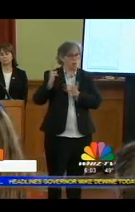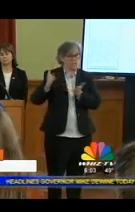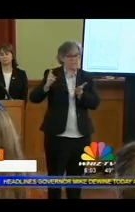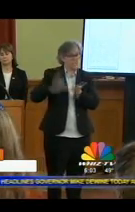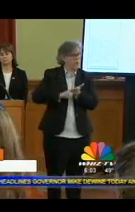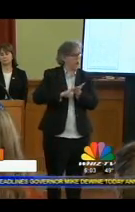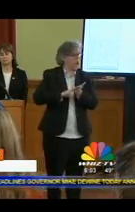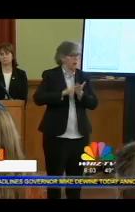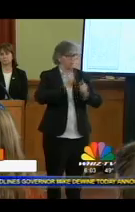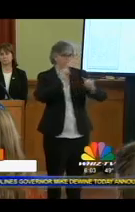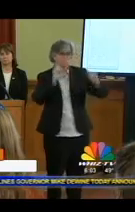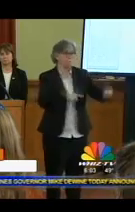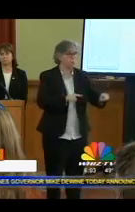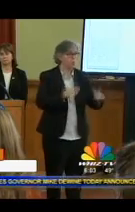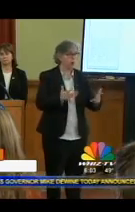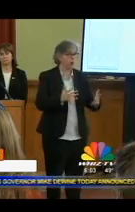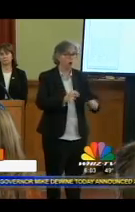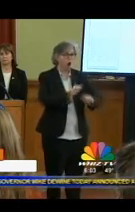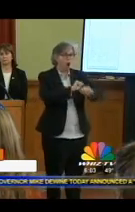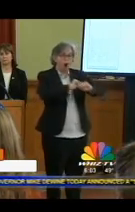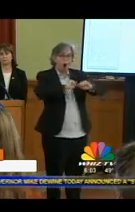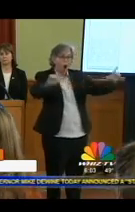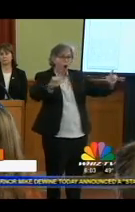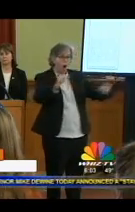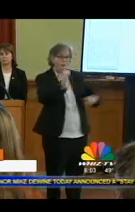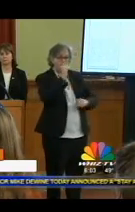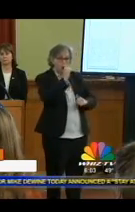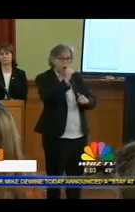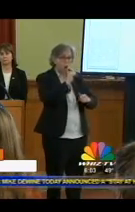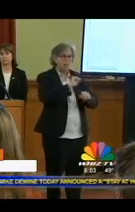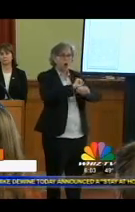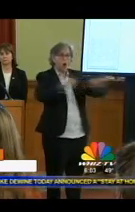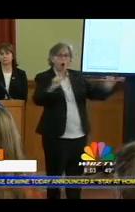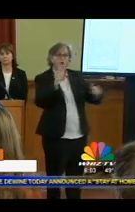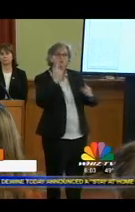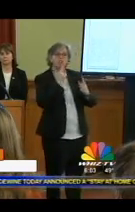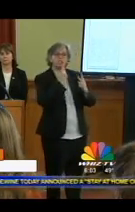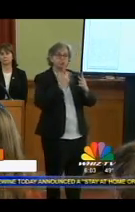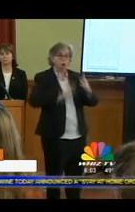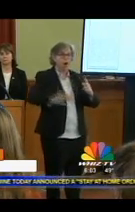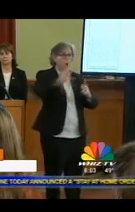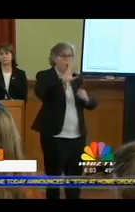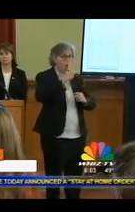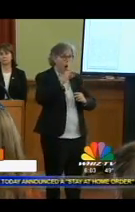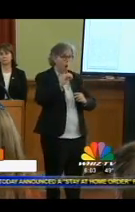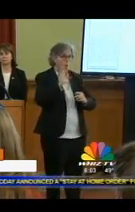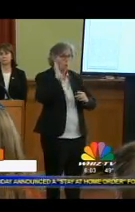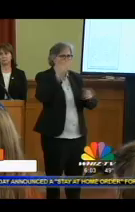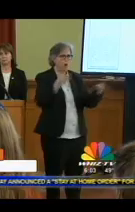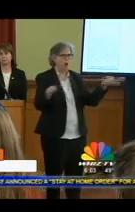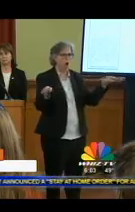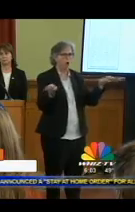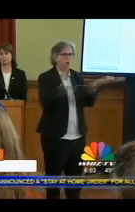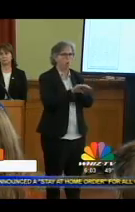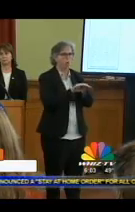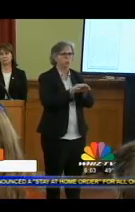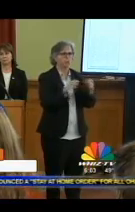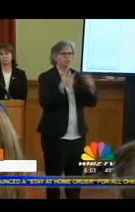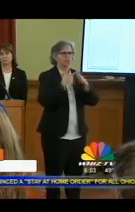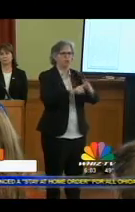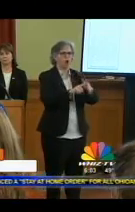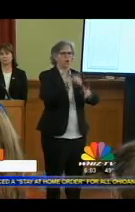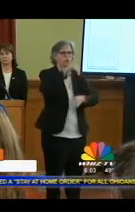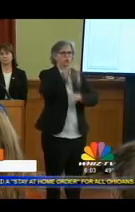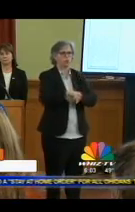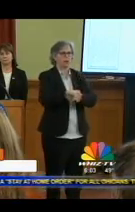and local law enforcement. Although he said the order includes things like he's already been asking residents to do, such as stay at home except for essential